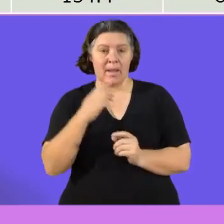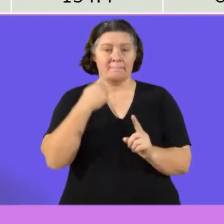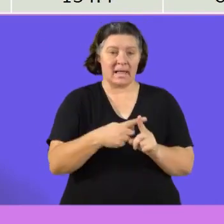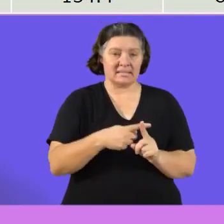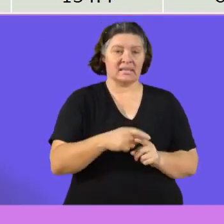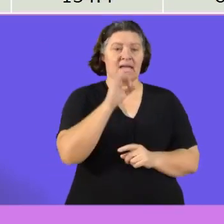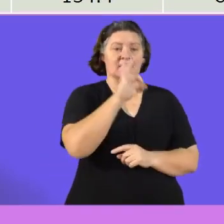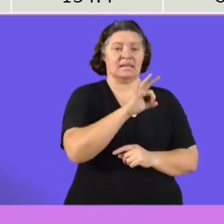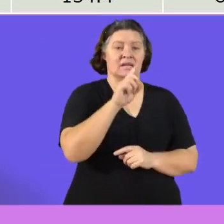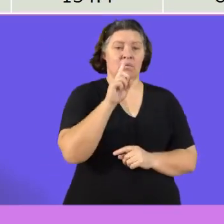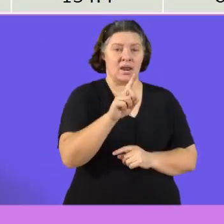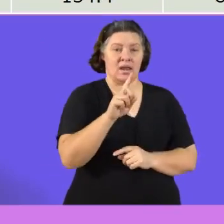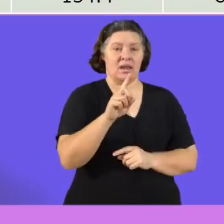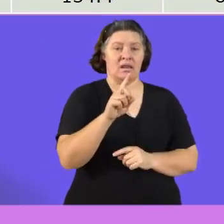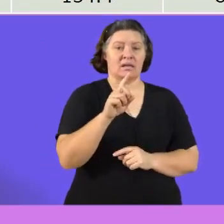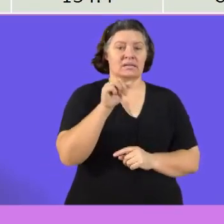31,535 plus